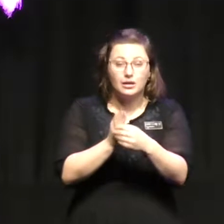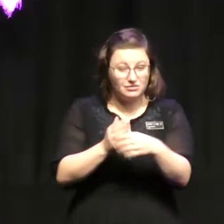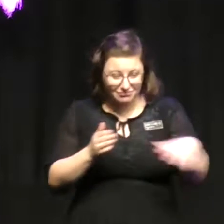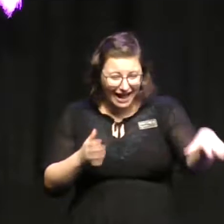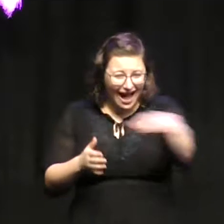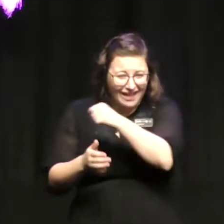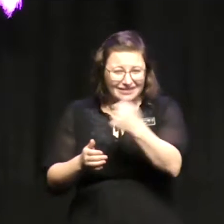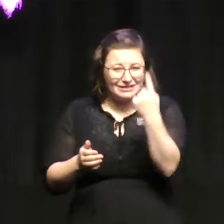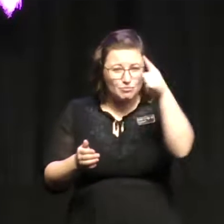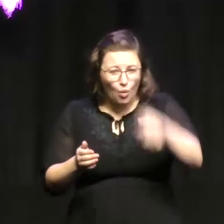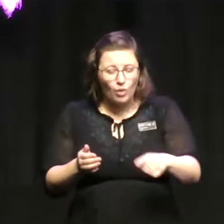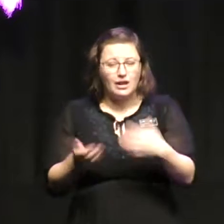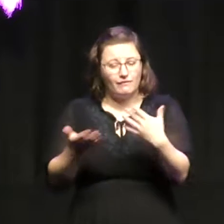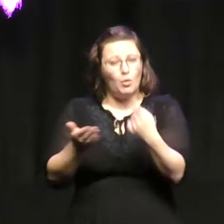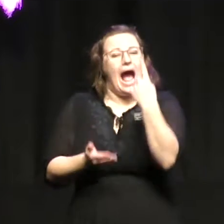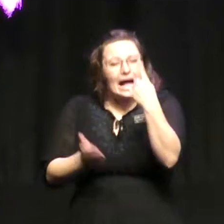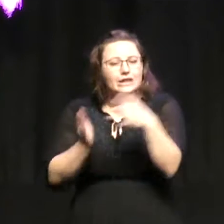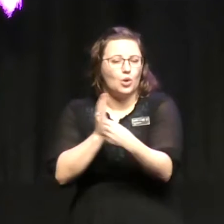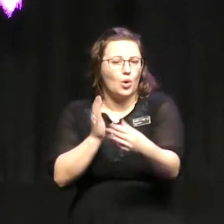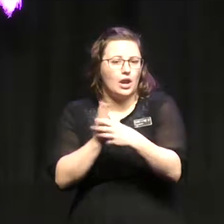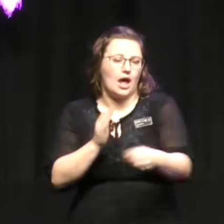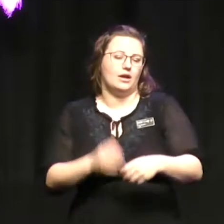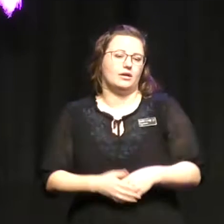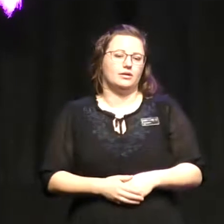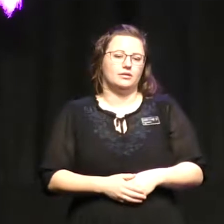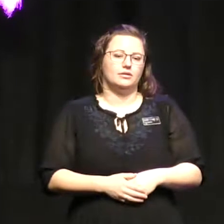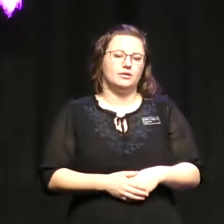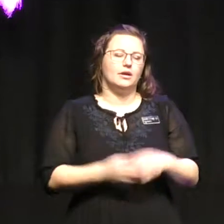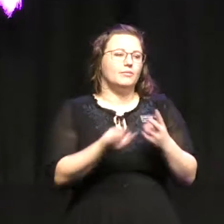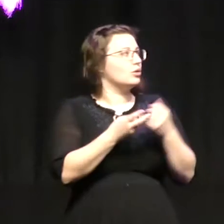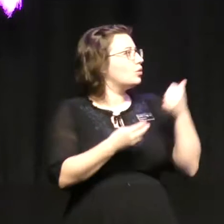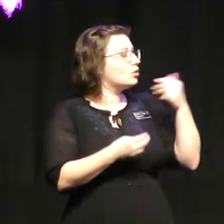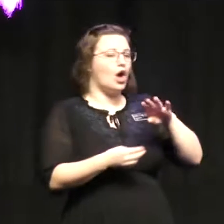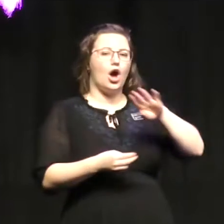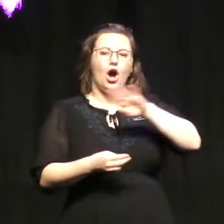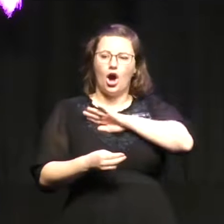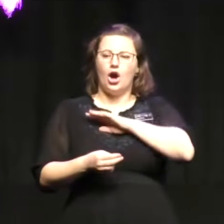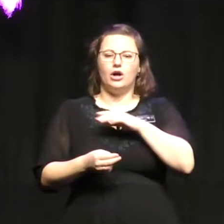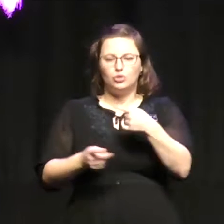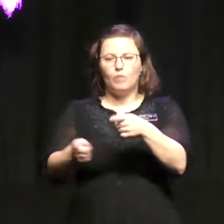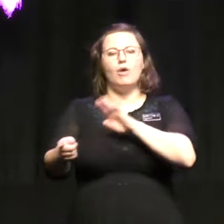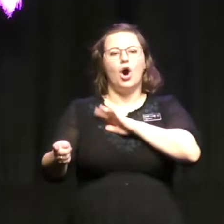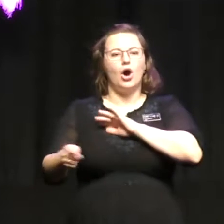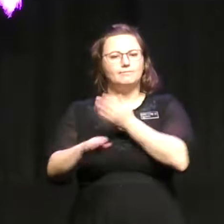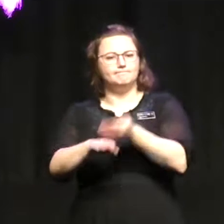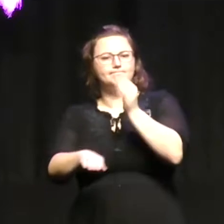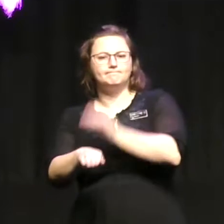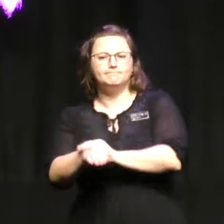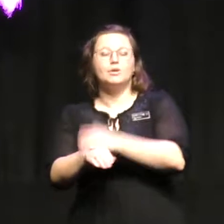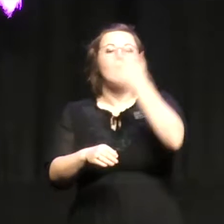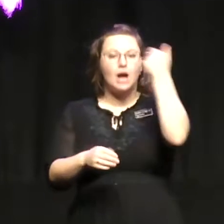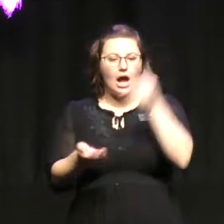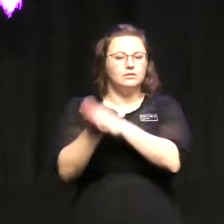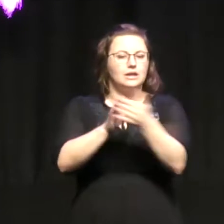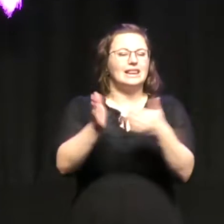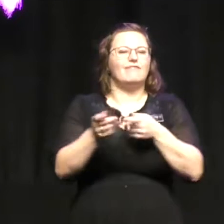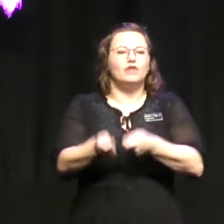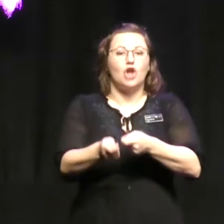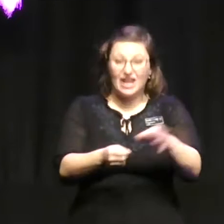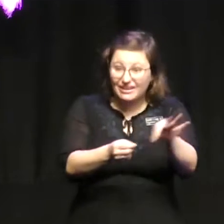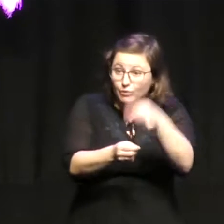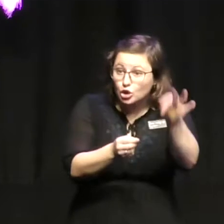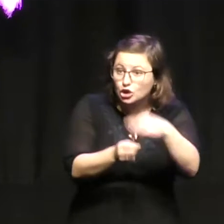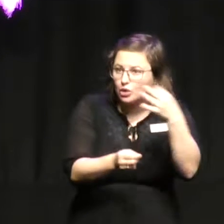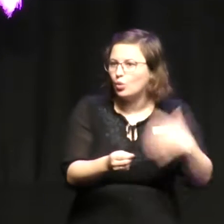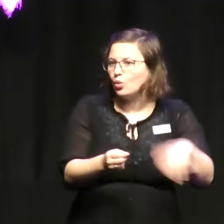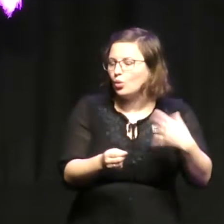a skill which had the potential to turn into livelihood. And then I met hundreds